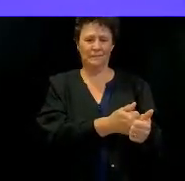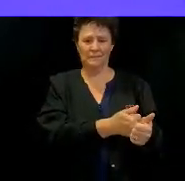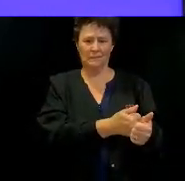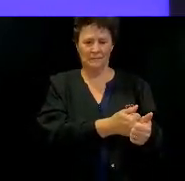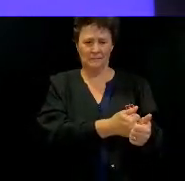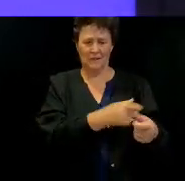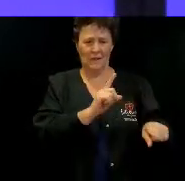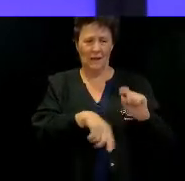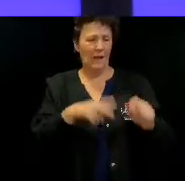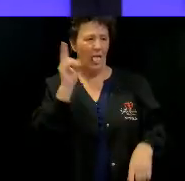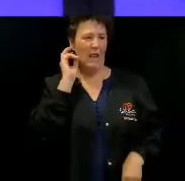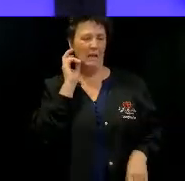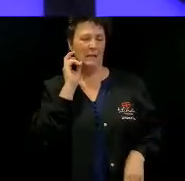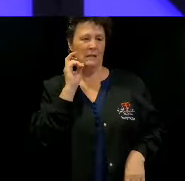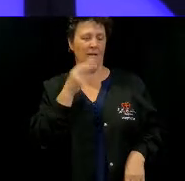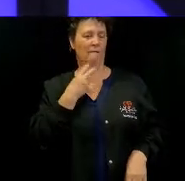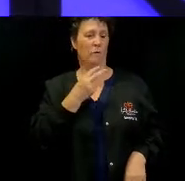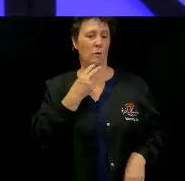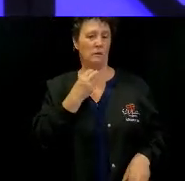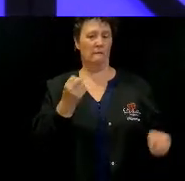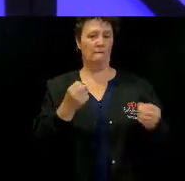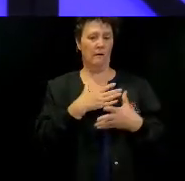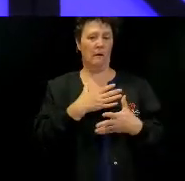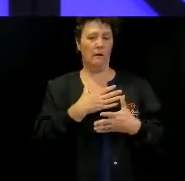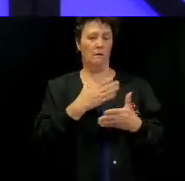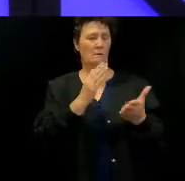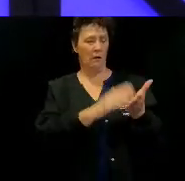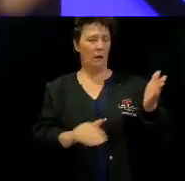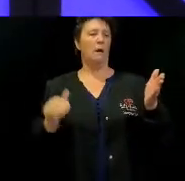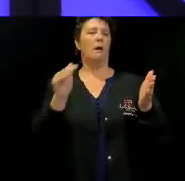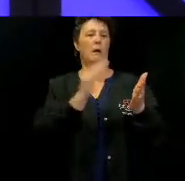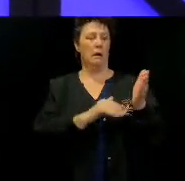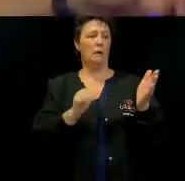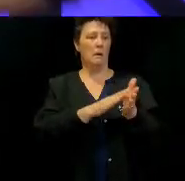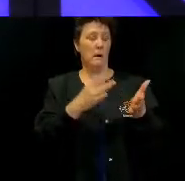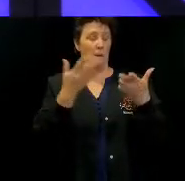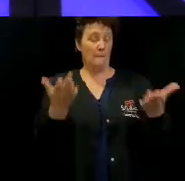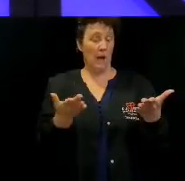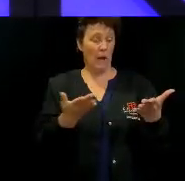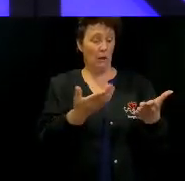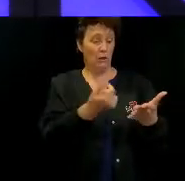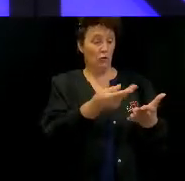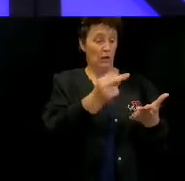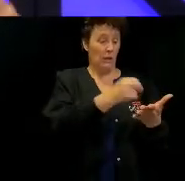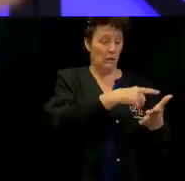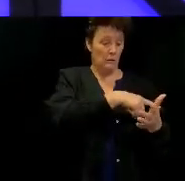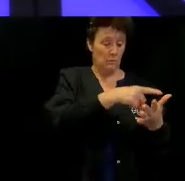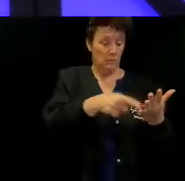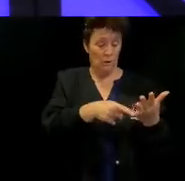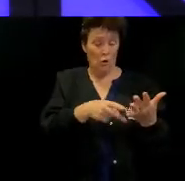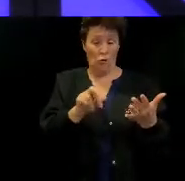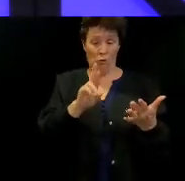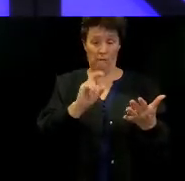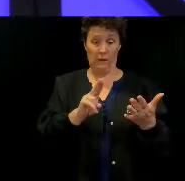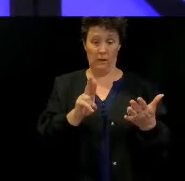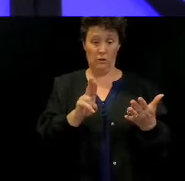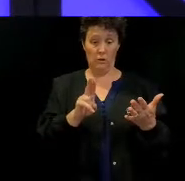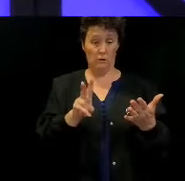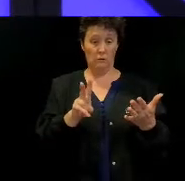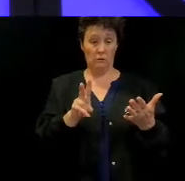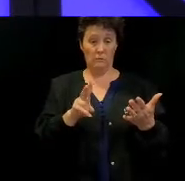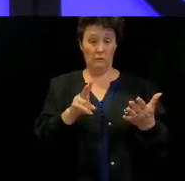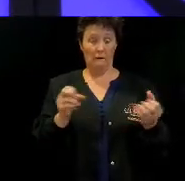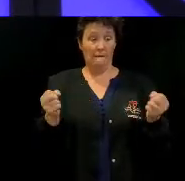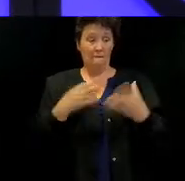lives. We hear it over and over in the Bible, from Genesis to Revelation, to fear not or don't be afraid. It